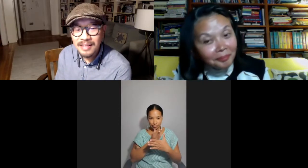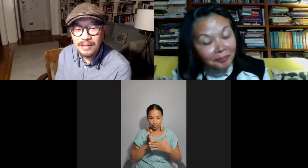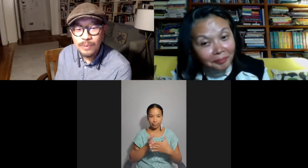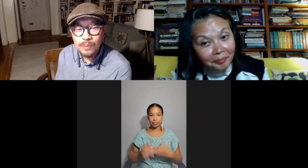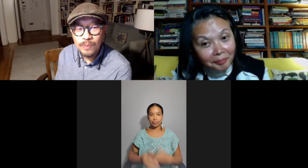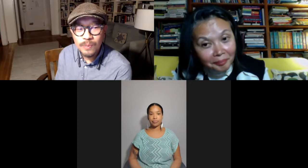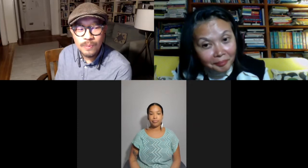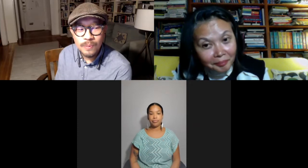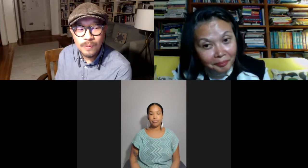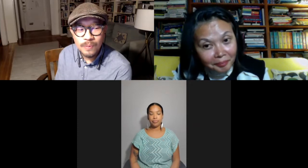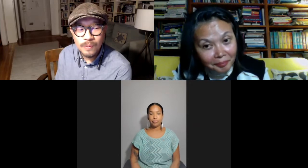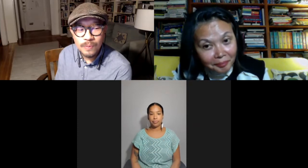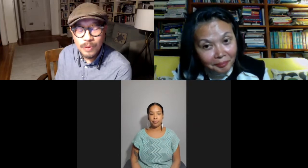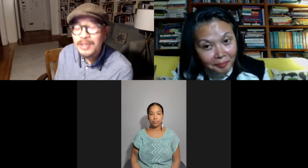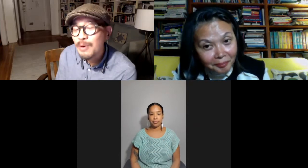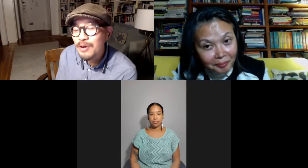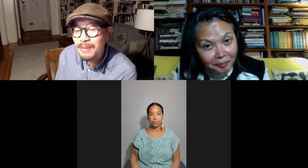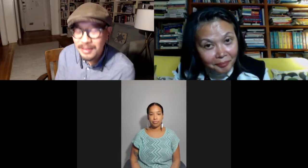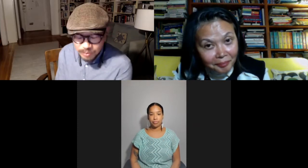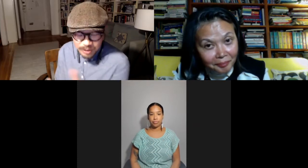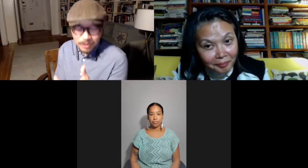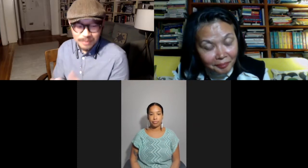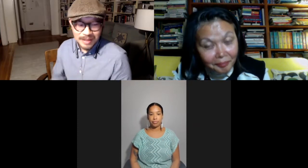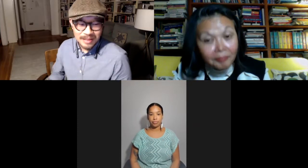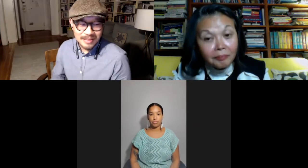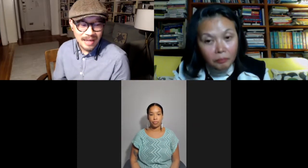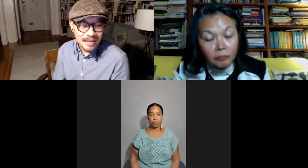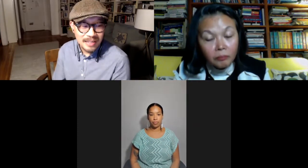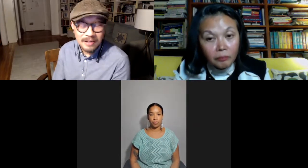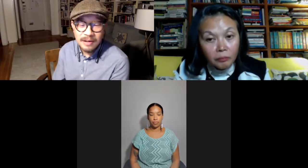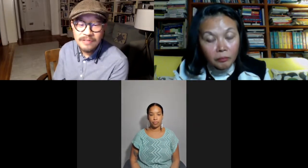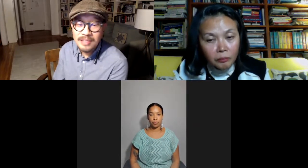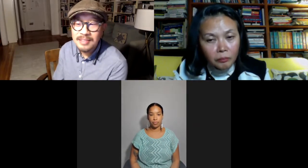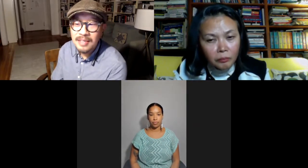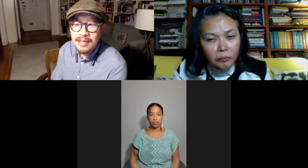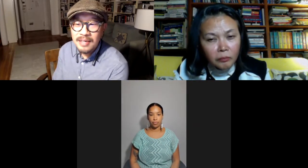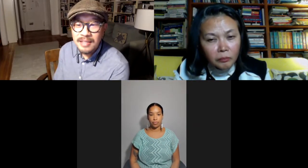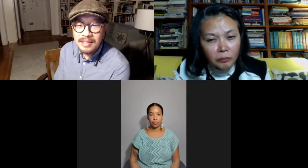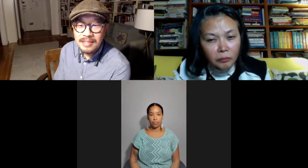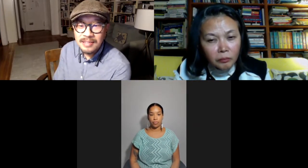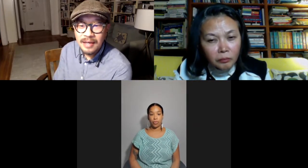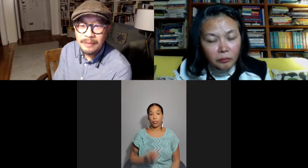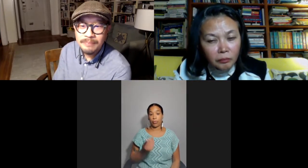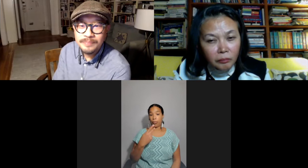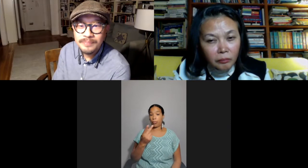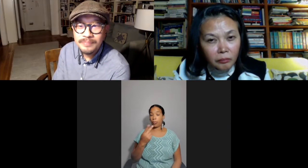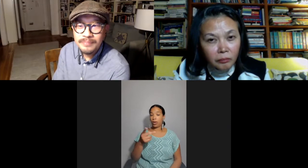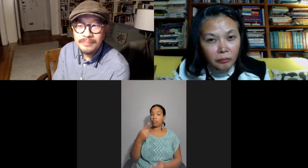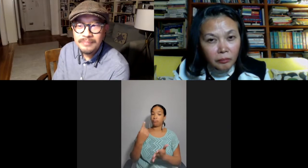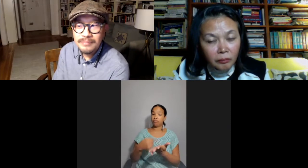that. Well, we spoke about this idea of this